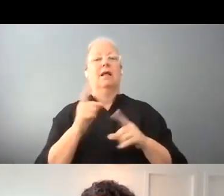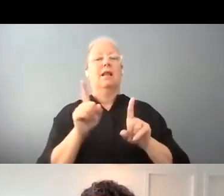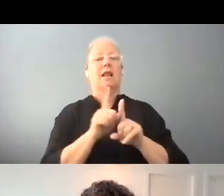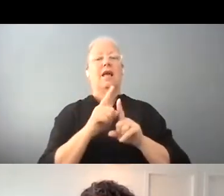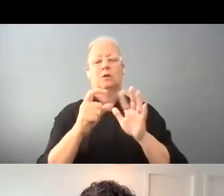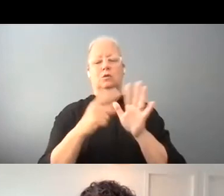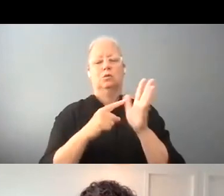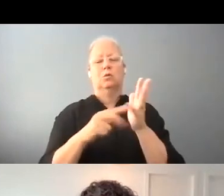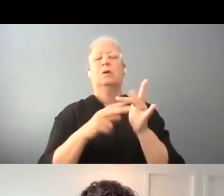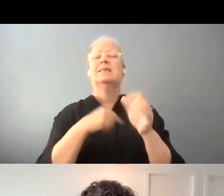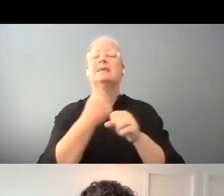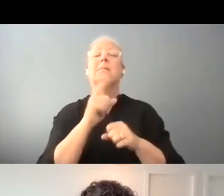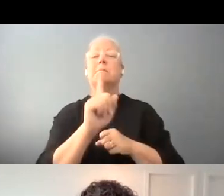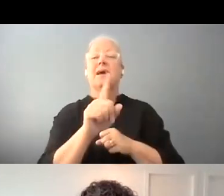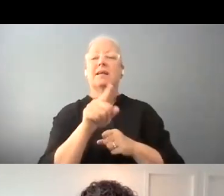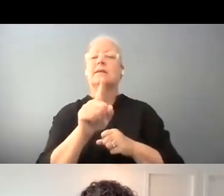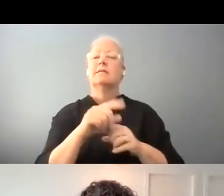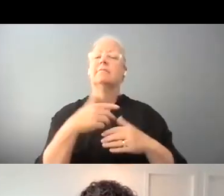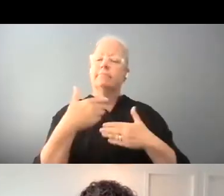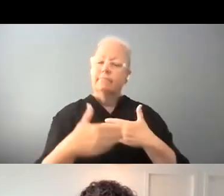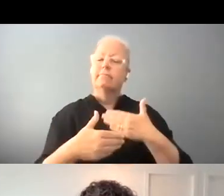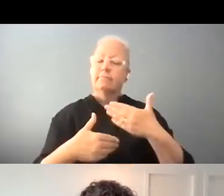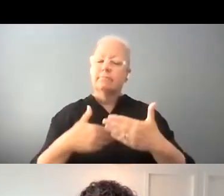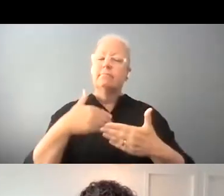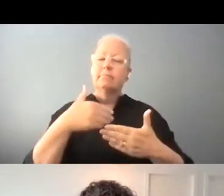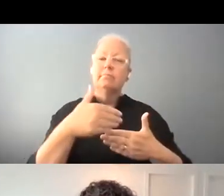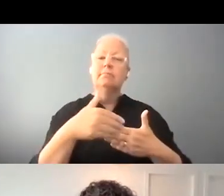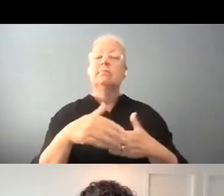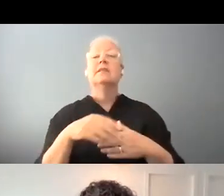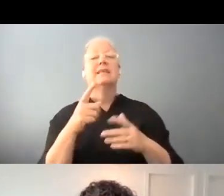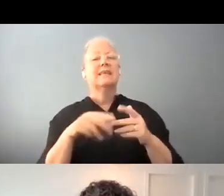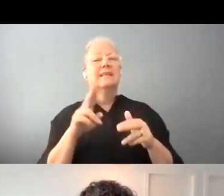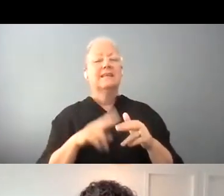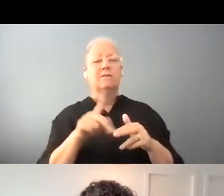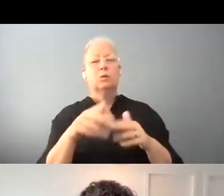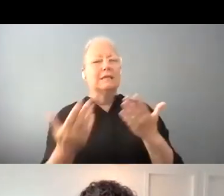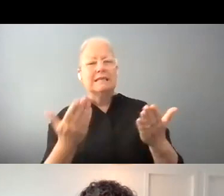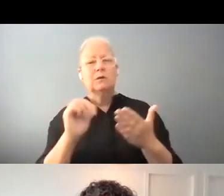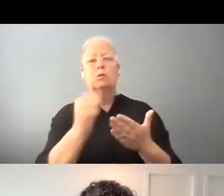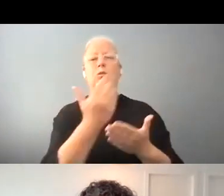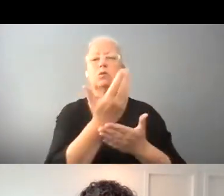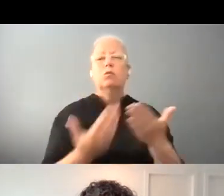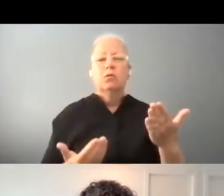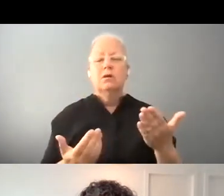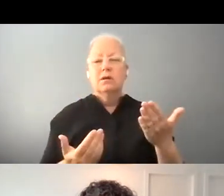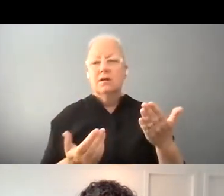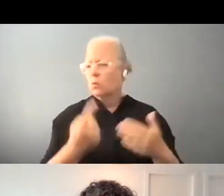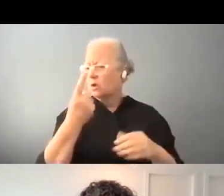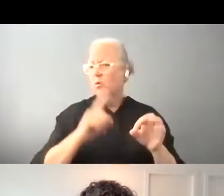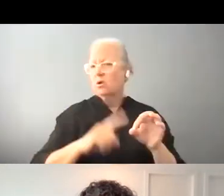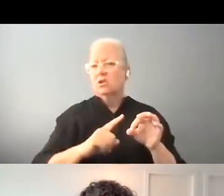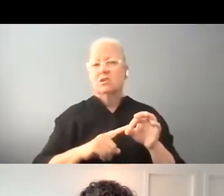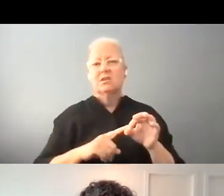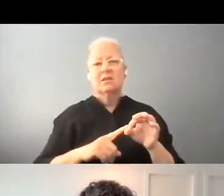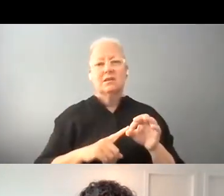take it step by step, and you know, and with your story, if you're unsure about it, you know, I think there was a question about whether you